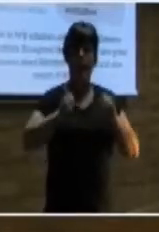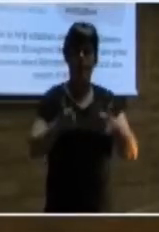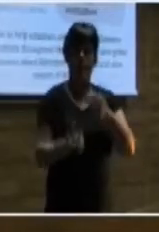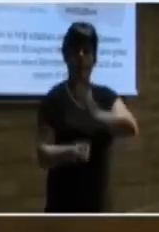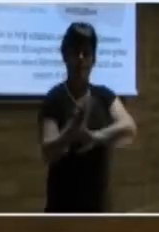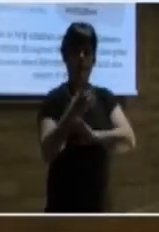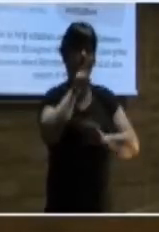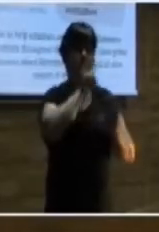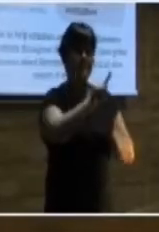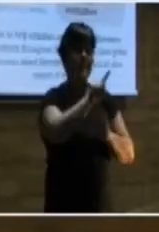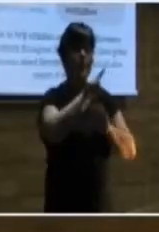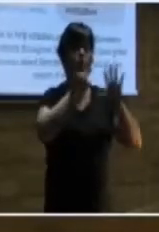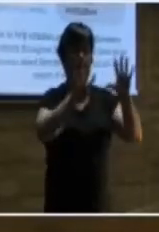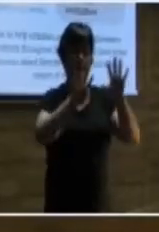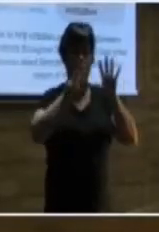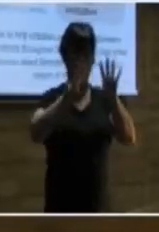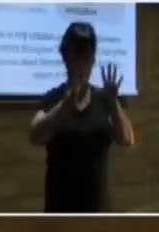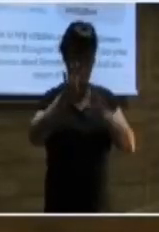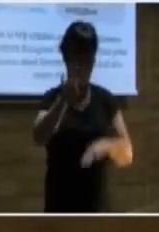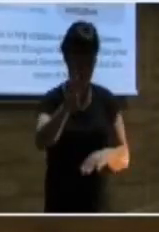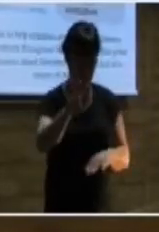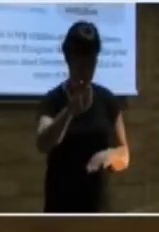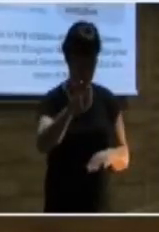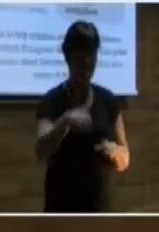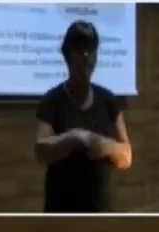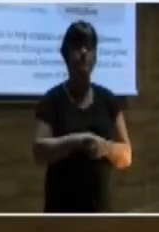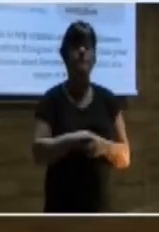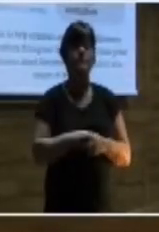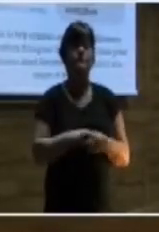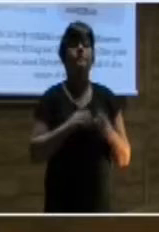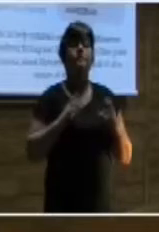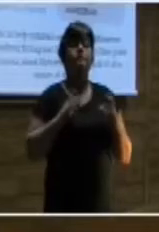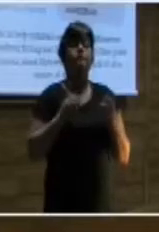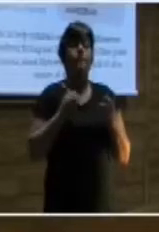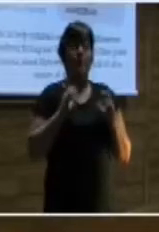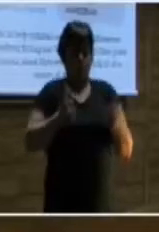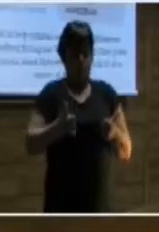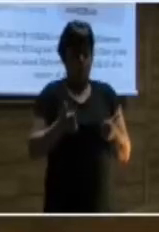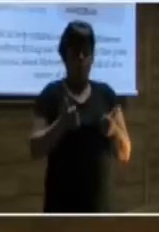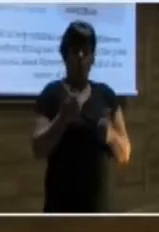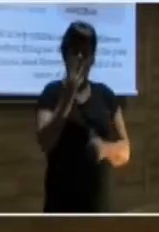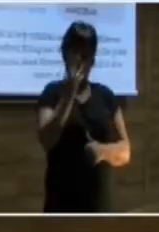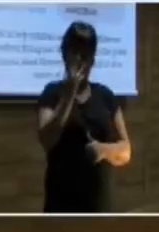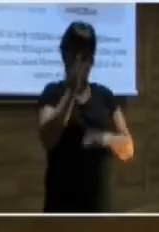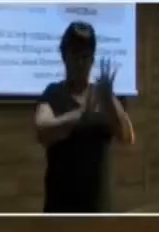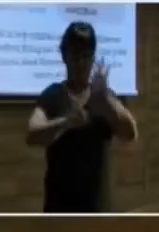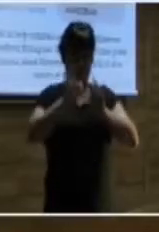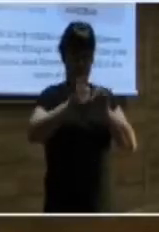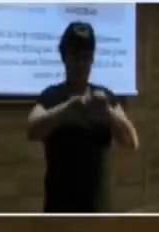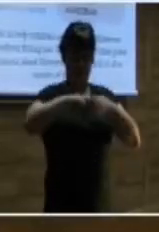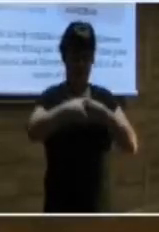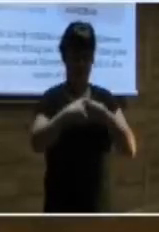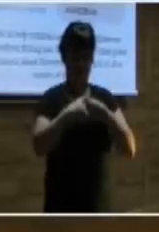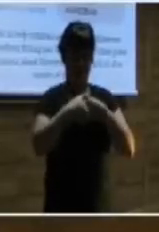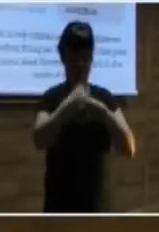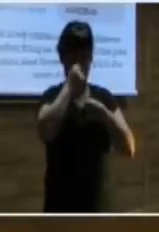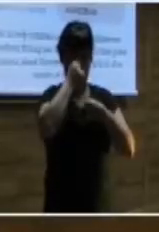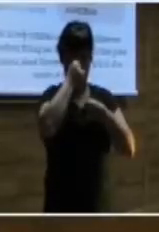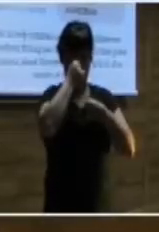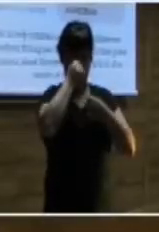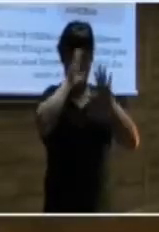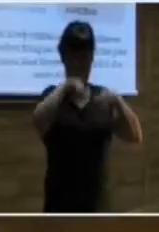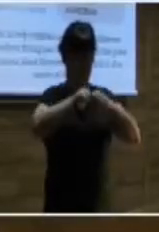1984 by 4 organizations, and over the past 30 years we have grown and grown and grown.